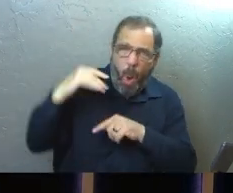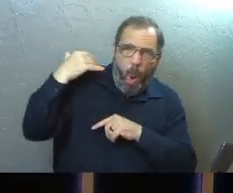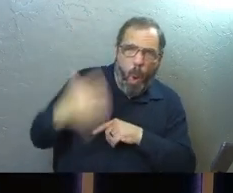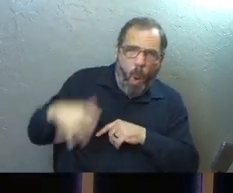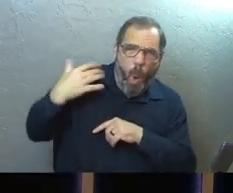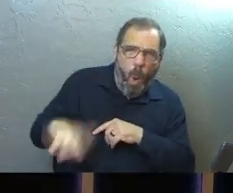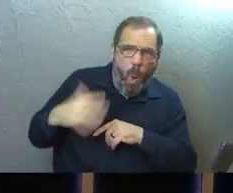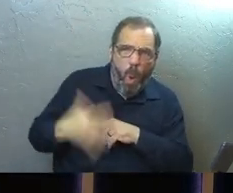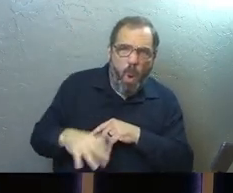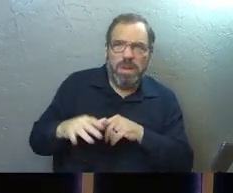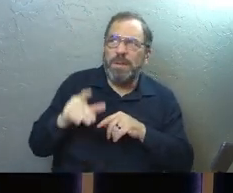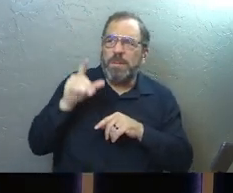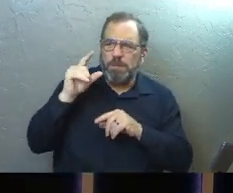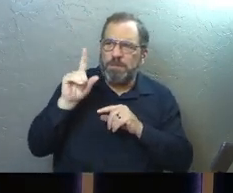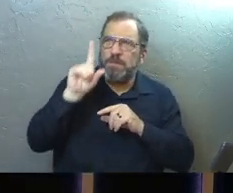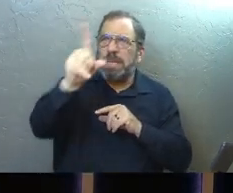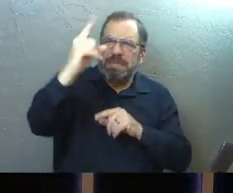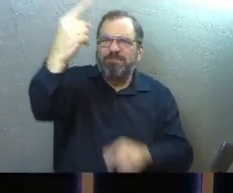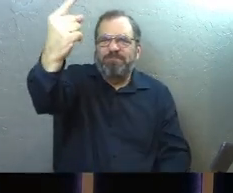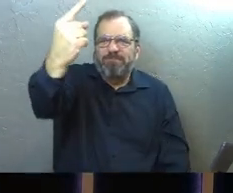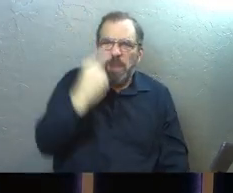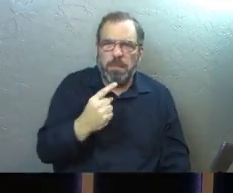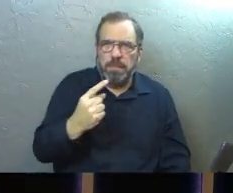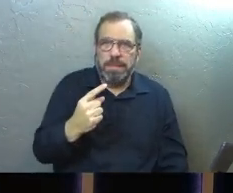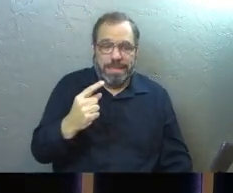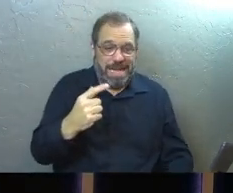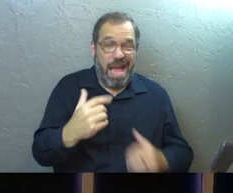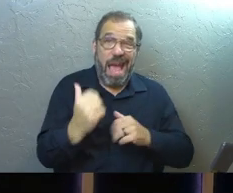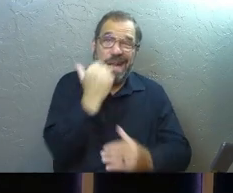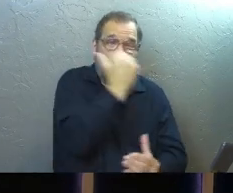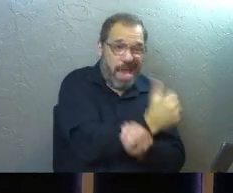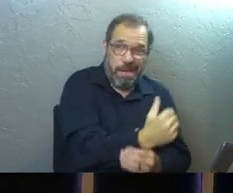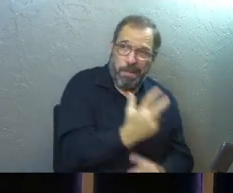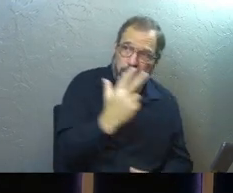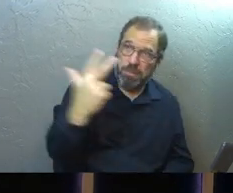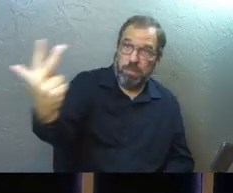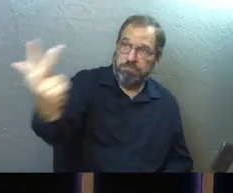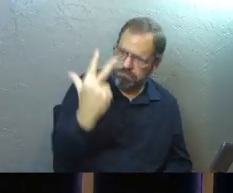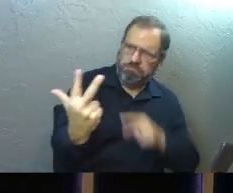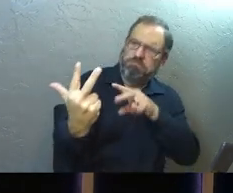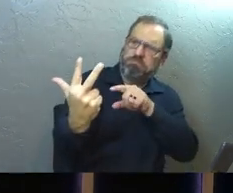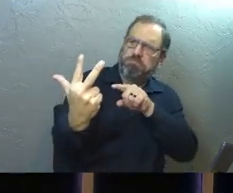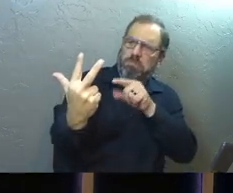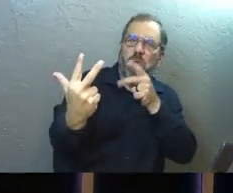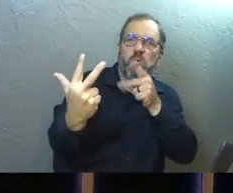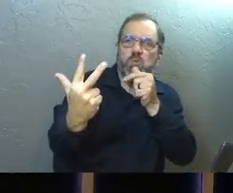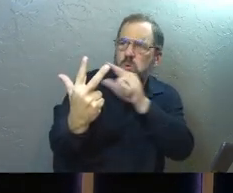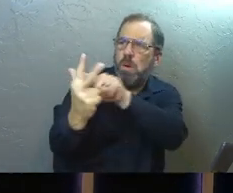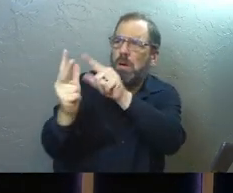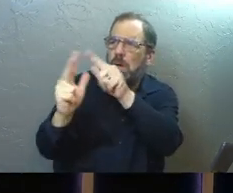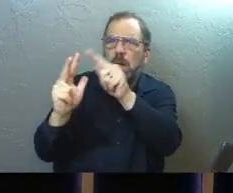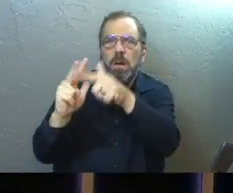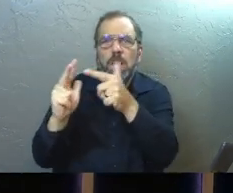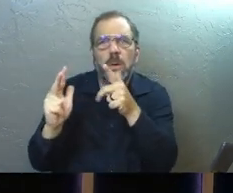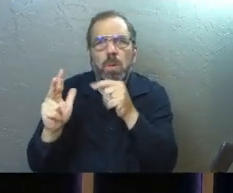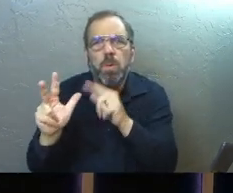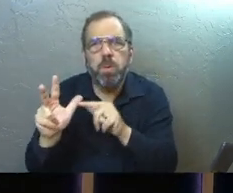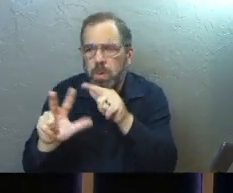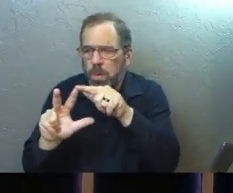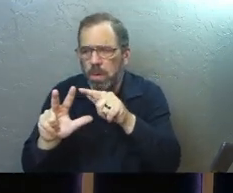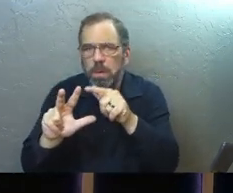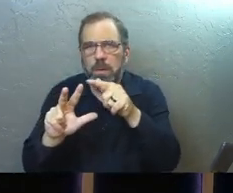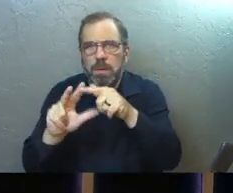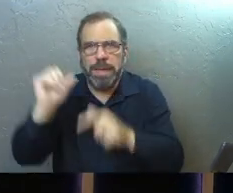coming. Yahweh is coming, and Abraham sees three men. Now, who are the three men?